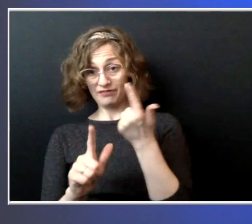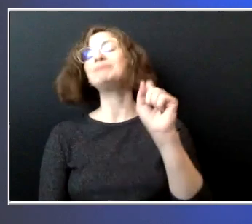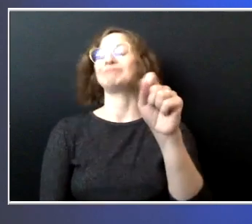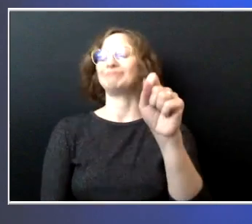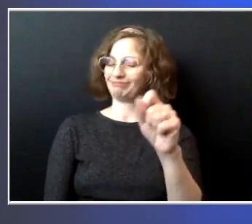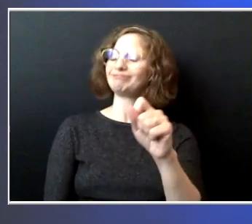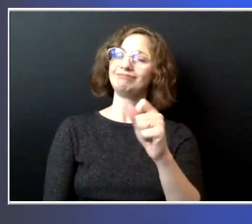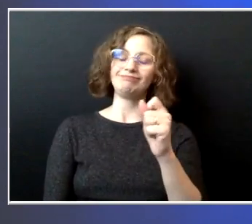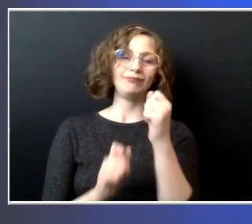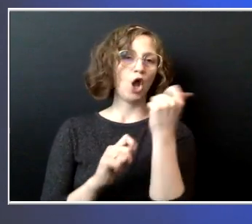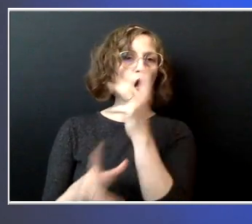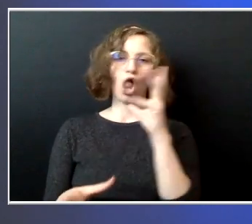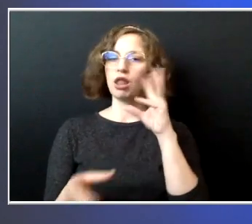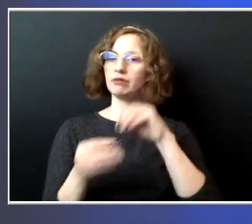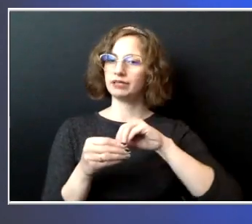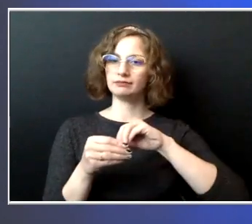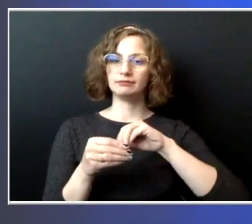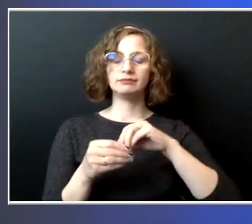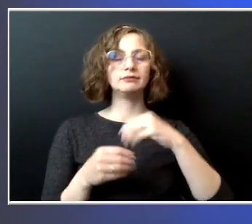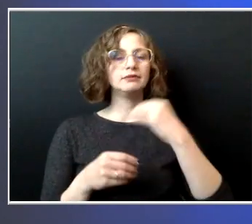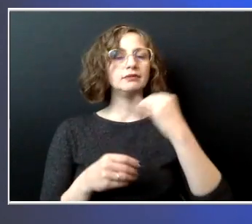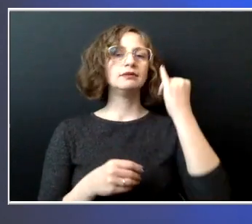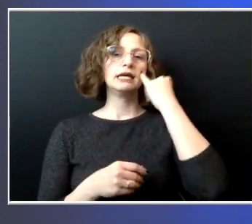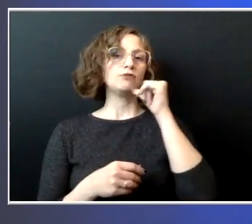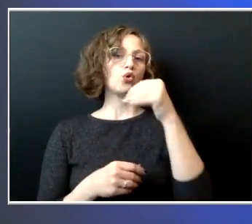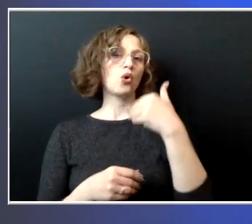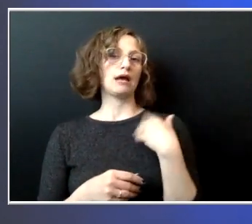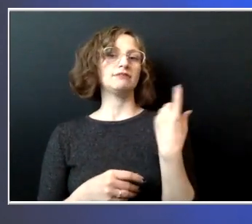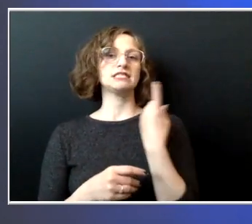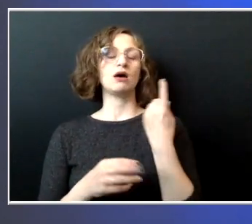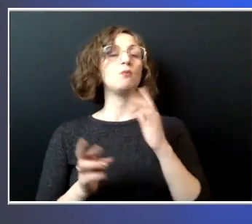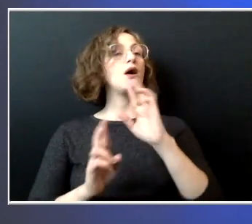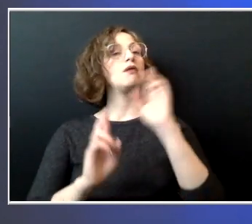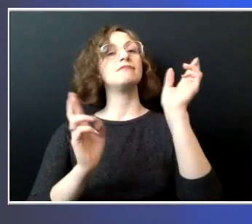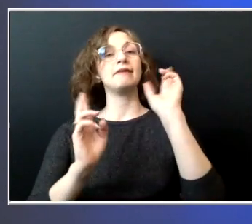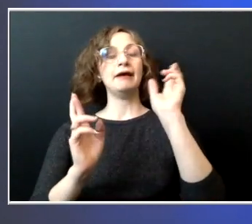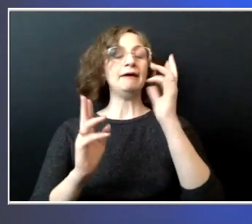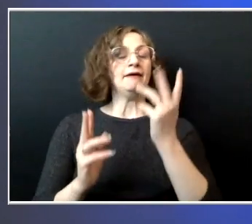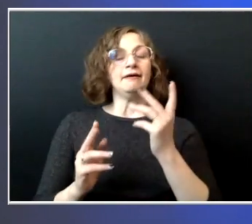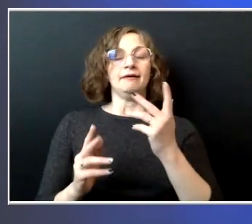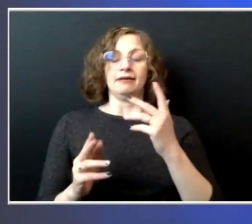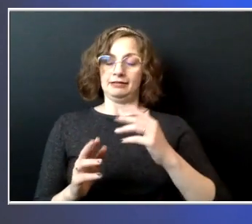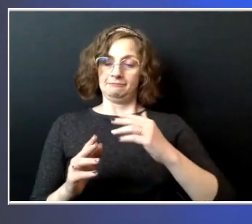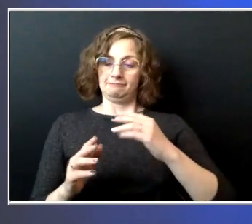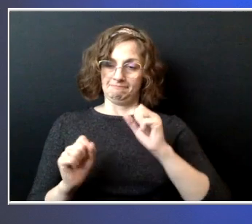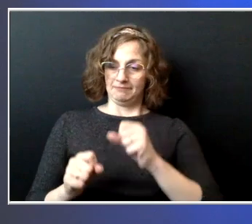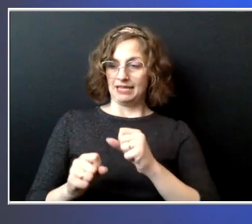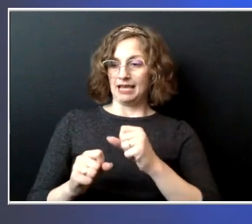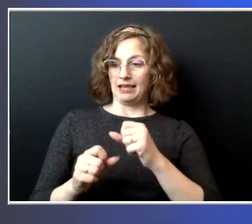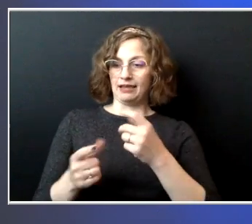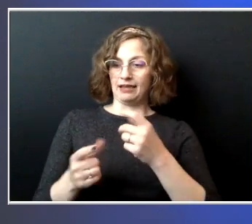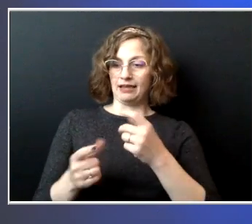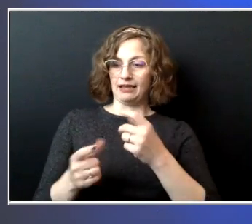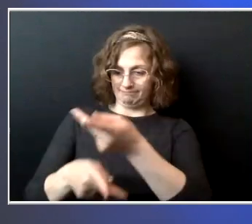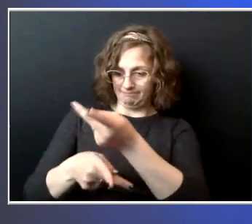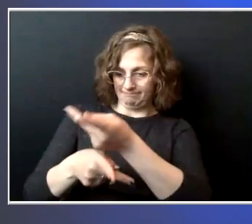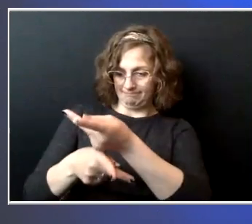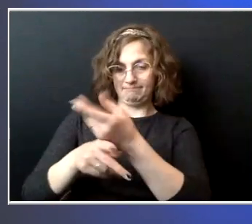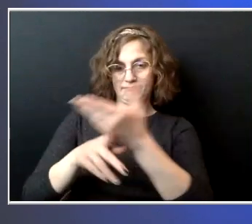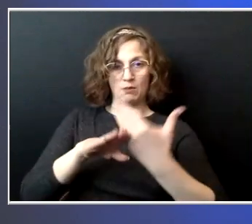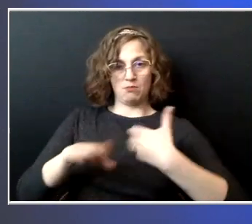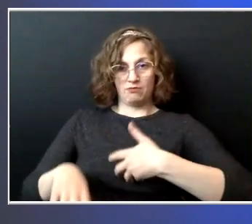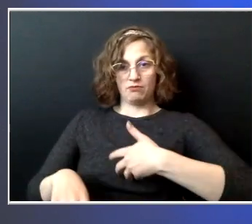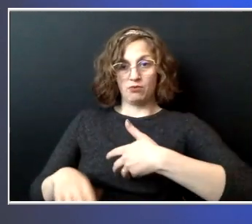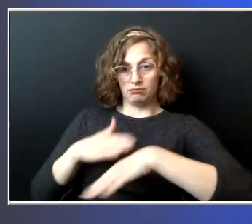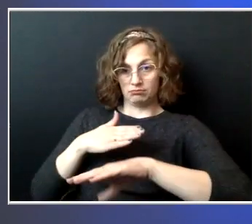someone readily available, comfortable to go to, or have an established care with them to do preconception care. You make sure you're as healthy as you can be before